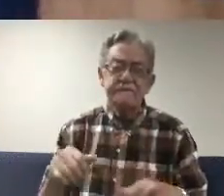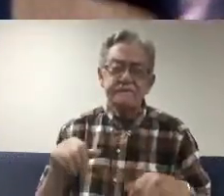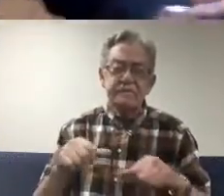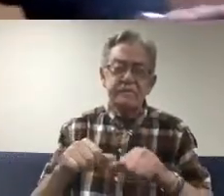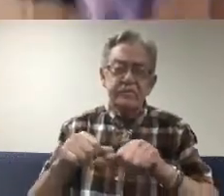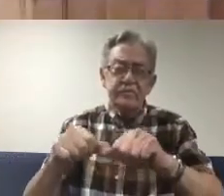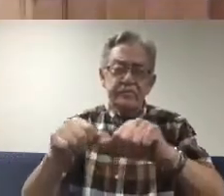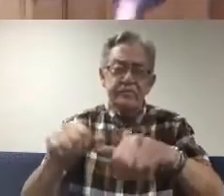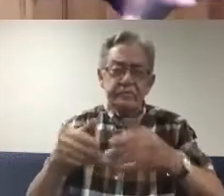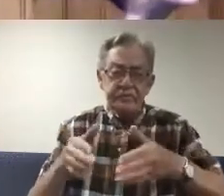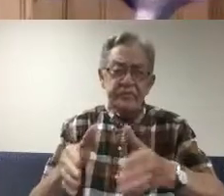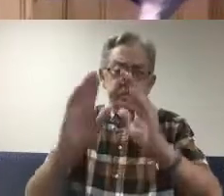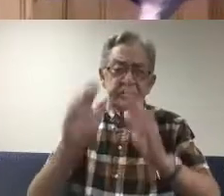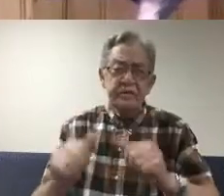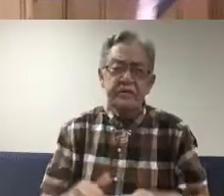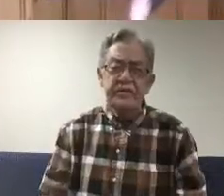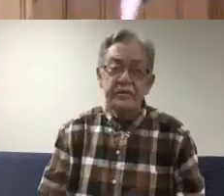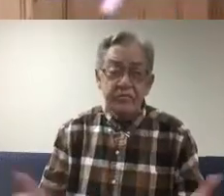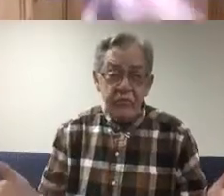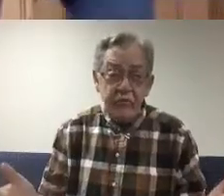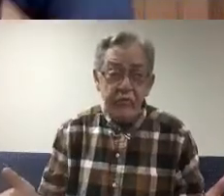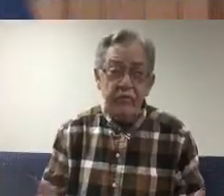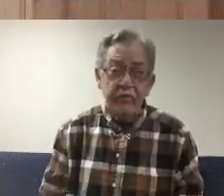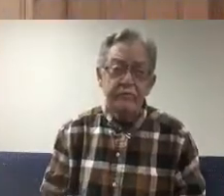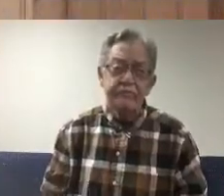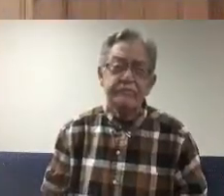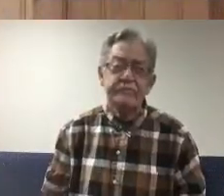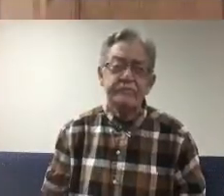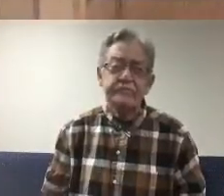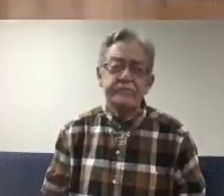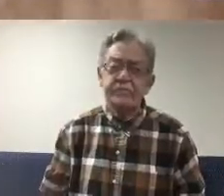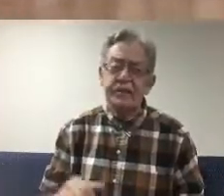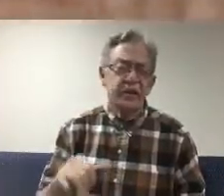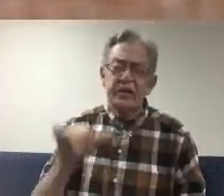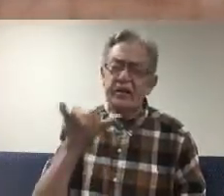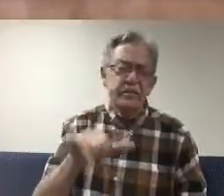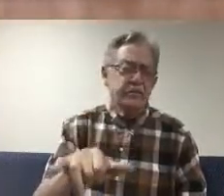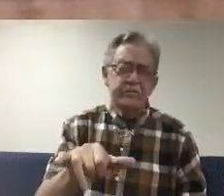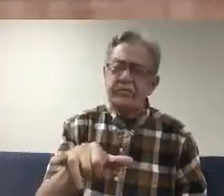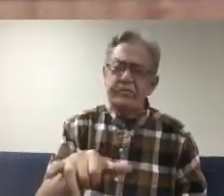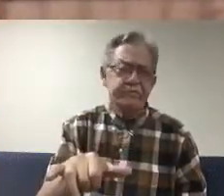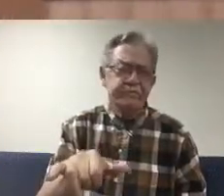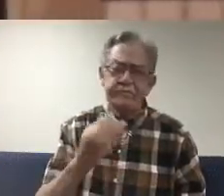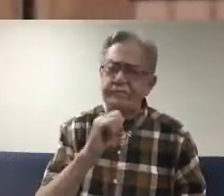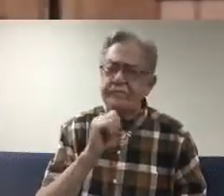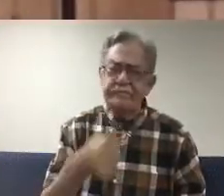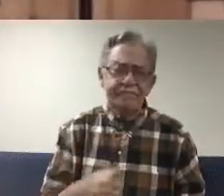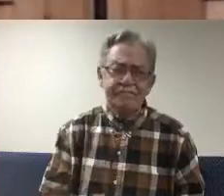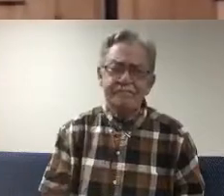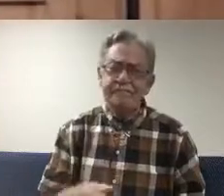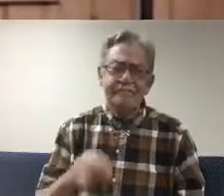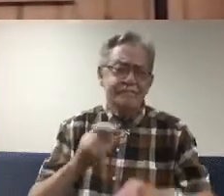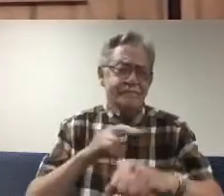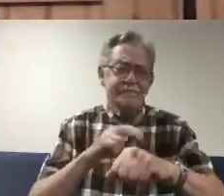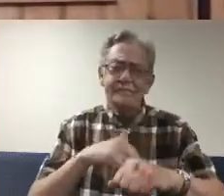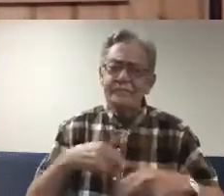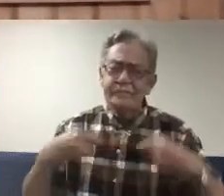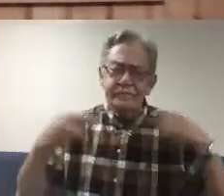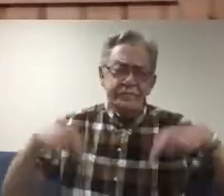There, all four of these first verses kind of all go in one sentence. Paul does a lot of long sentences in